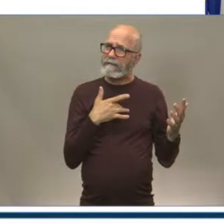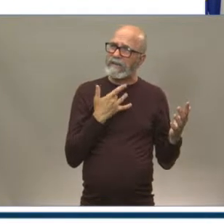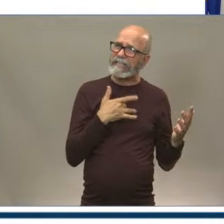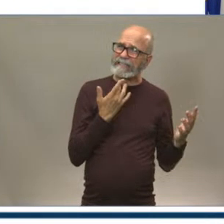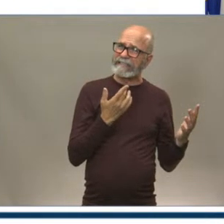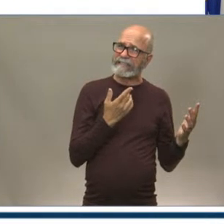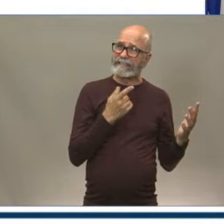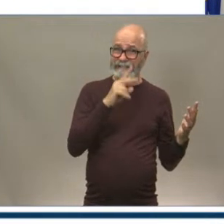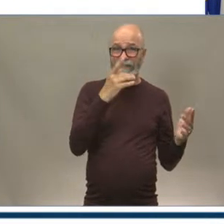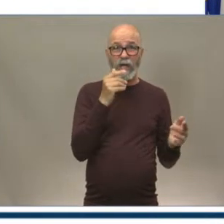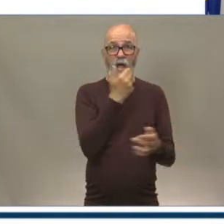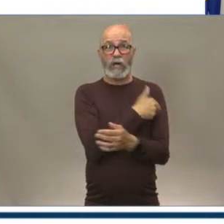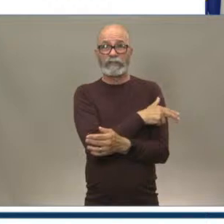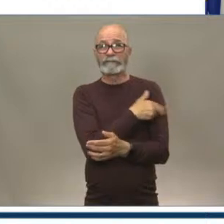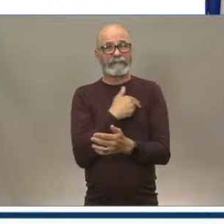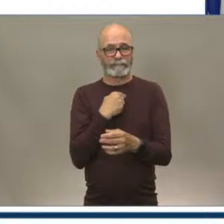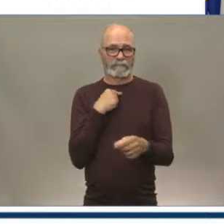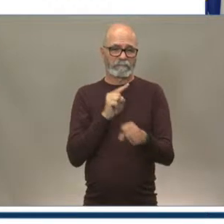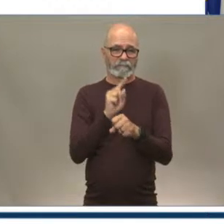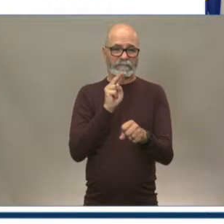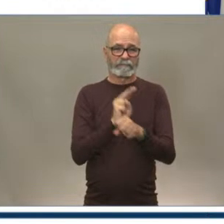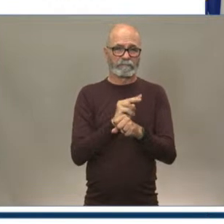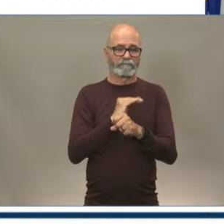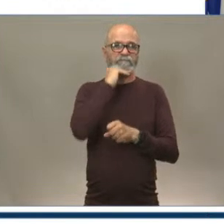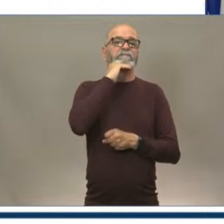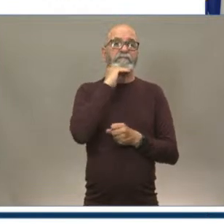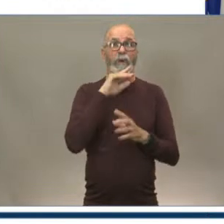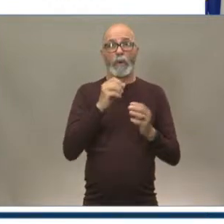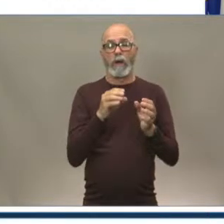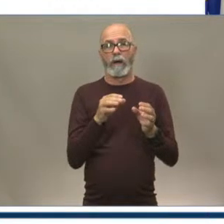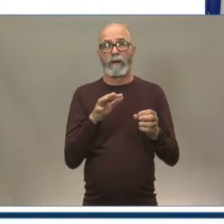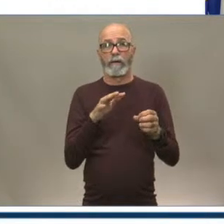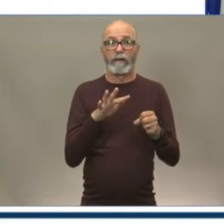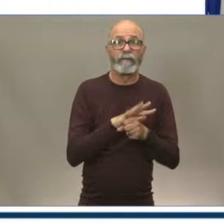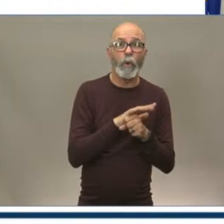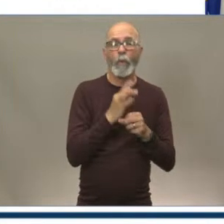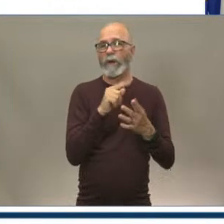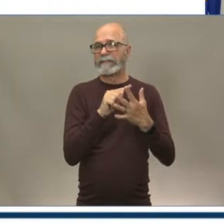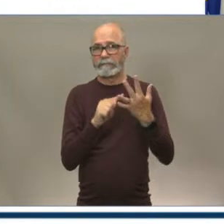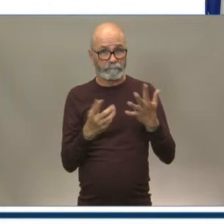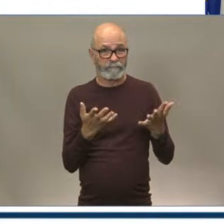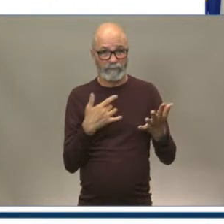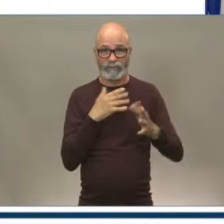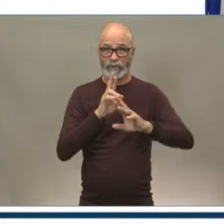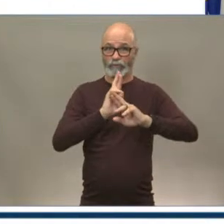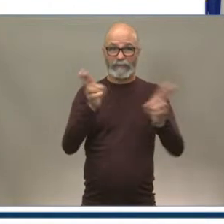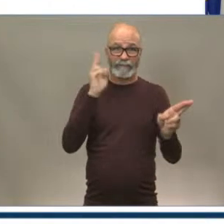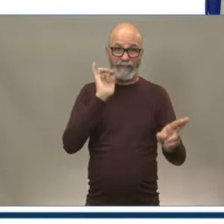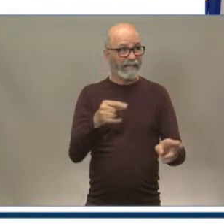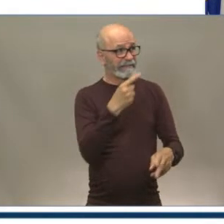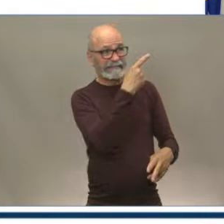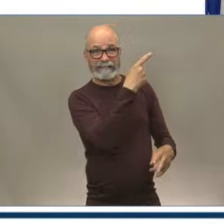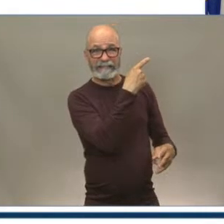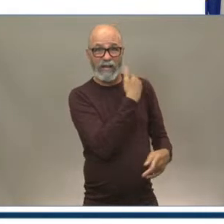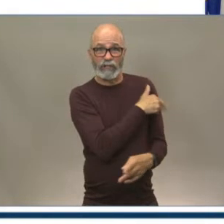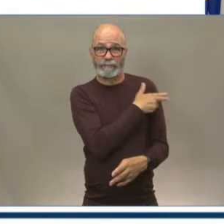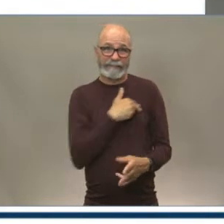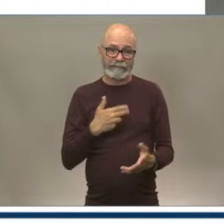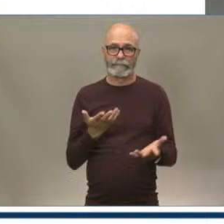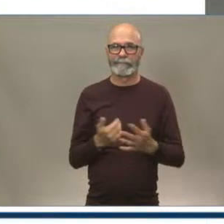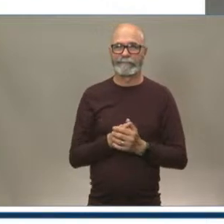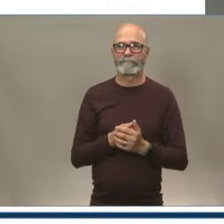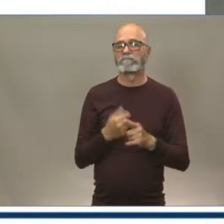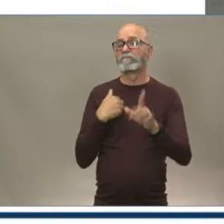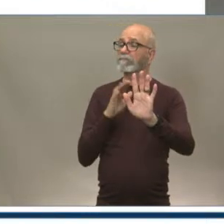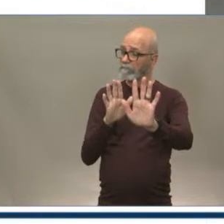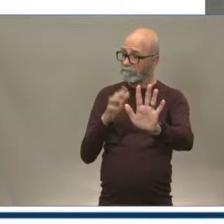hospitals? How are we prepared to see potentially an influx, maybe double these cases? So we fully expect we're going to see more hospitalizations